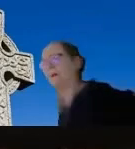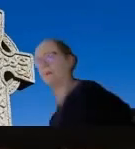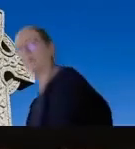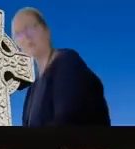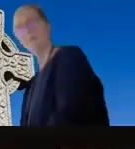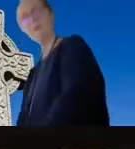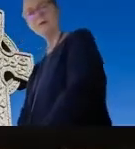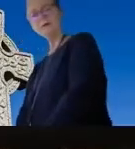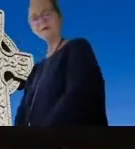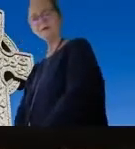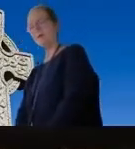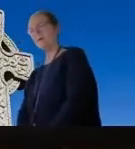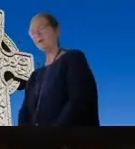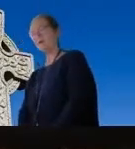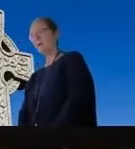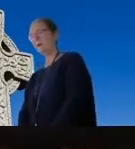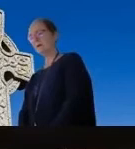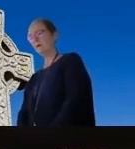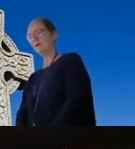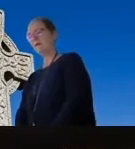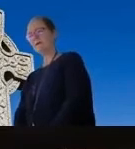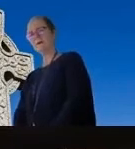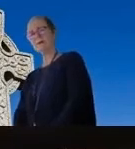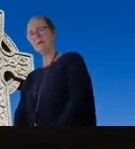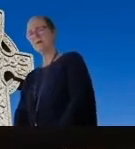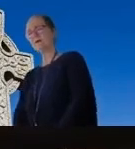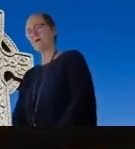sainthood. Taitshif bio ur nevach.